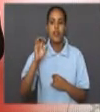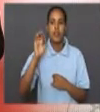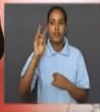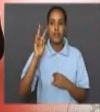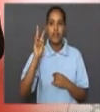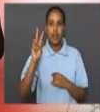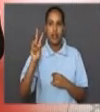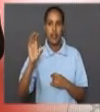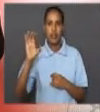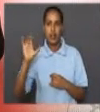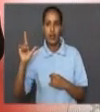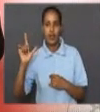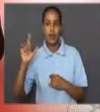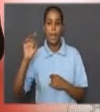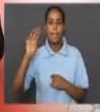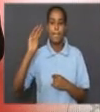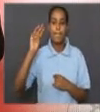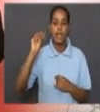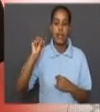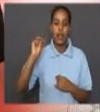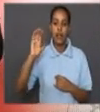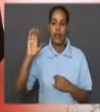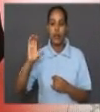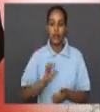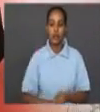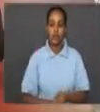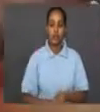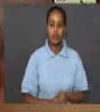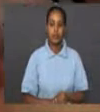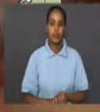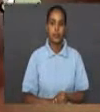chloride and methyl methacrylate.